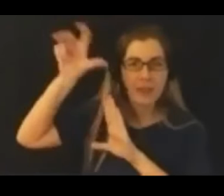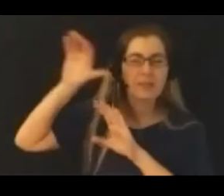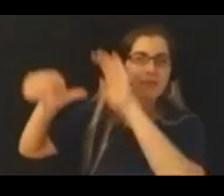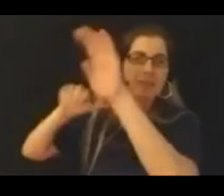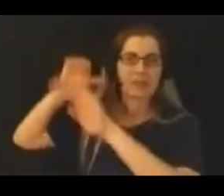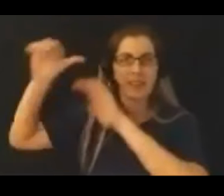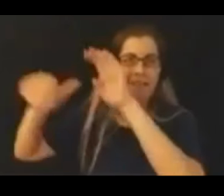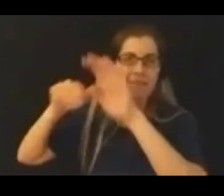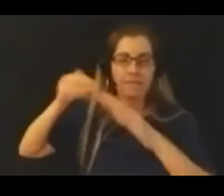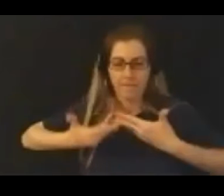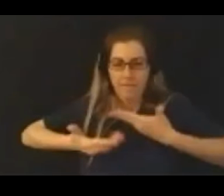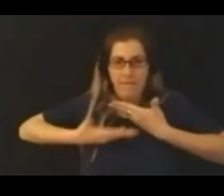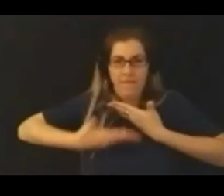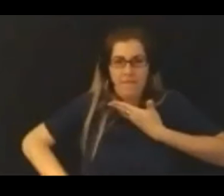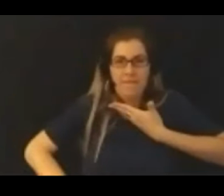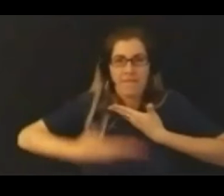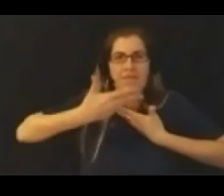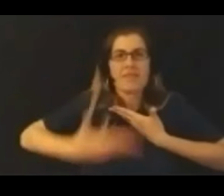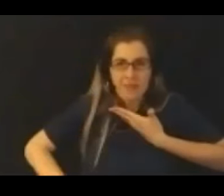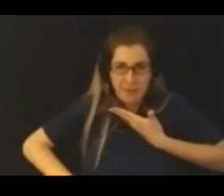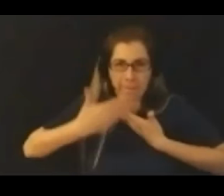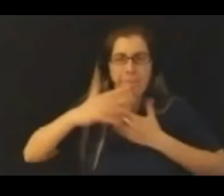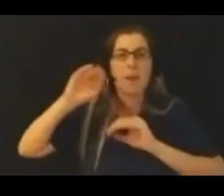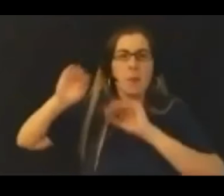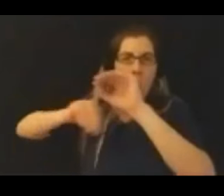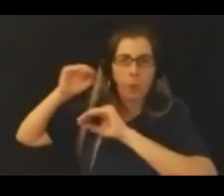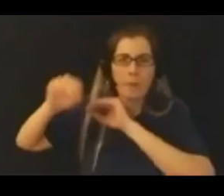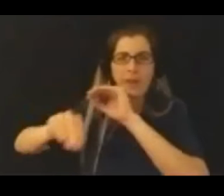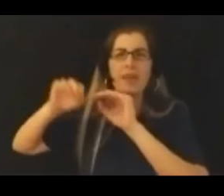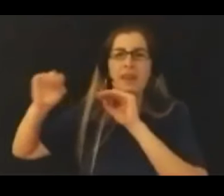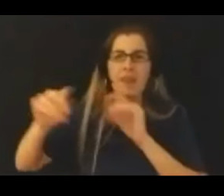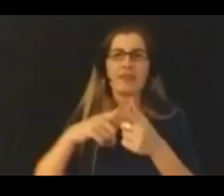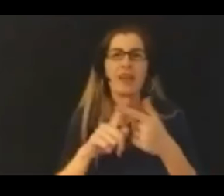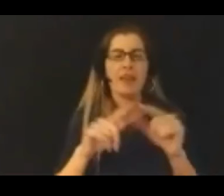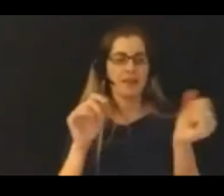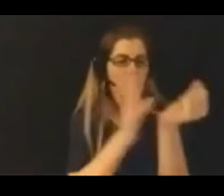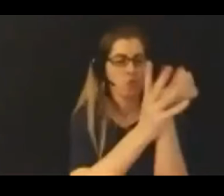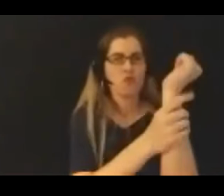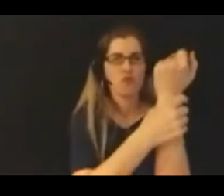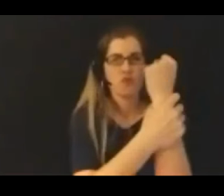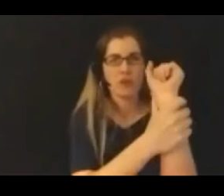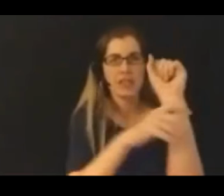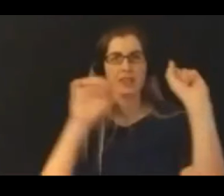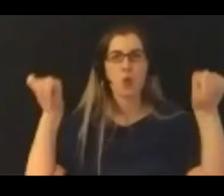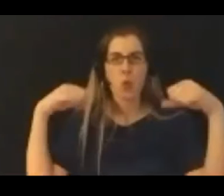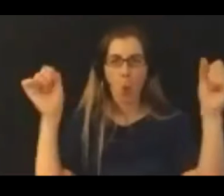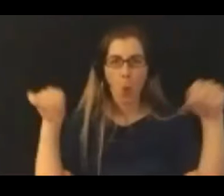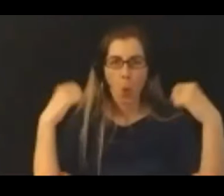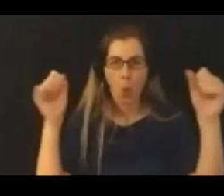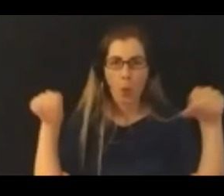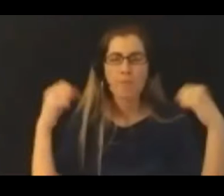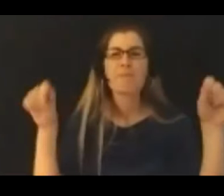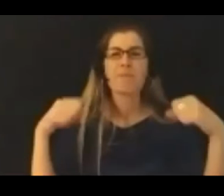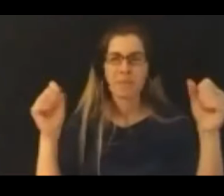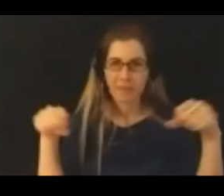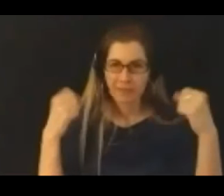Isolating that upper body. Good. And then you can take your wrists and roll them around.